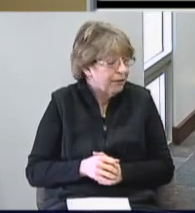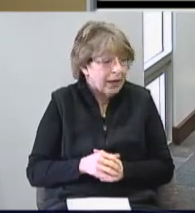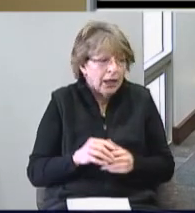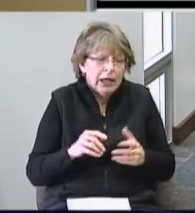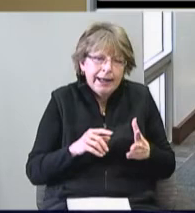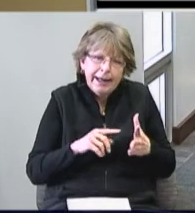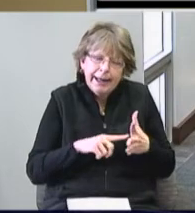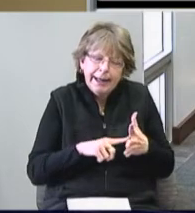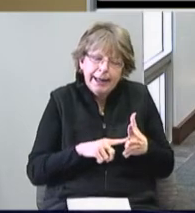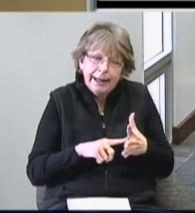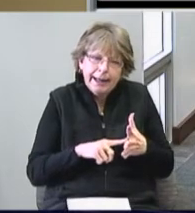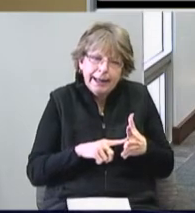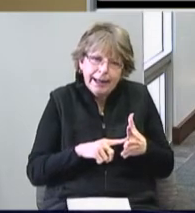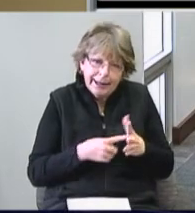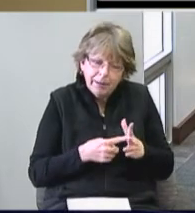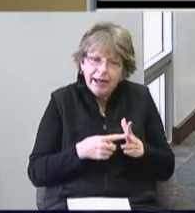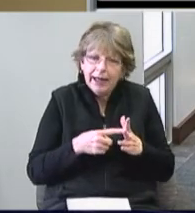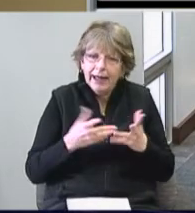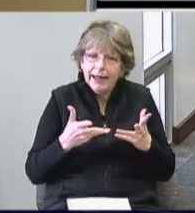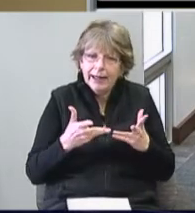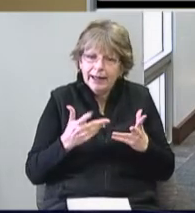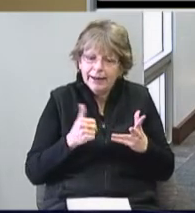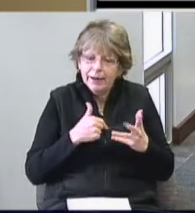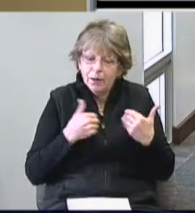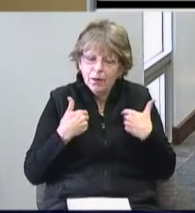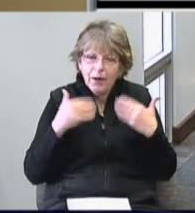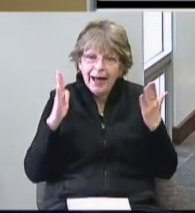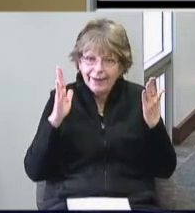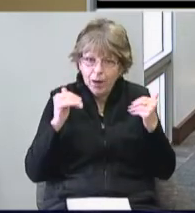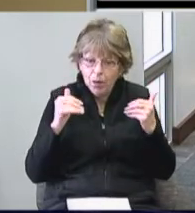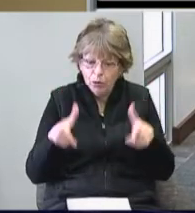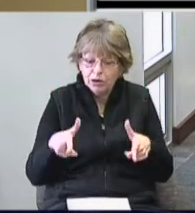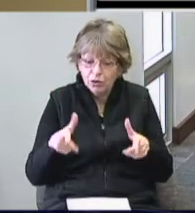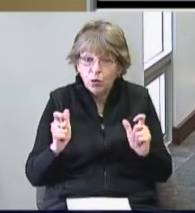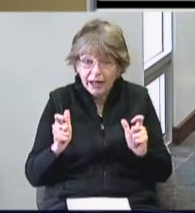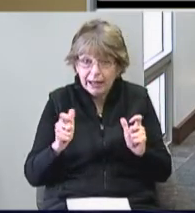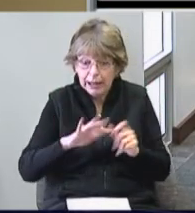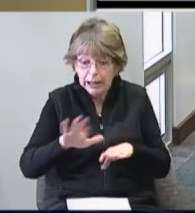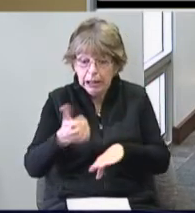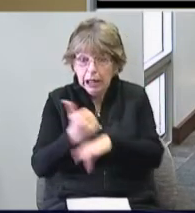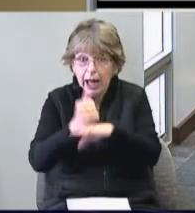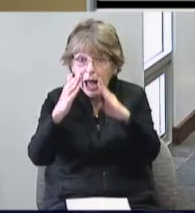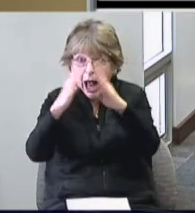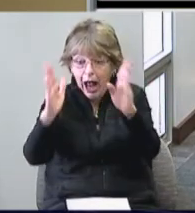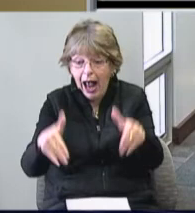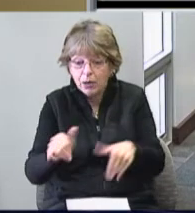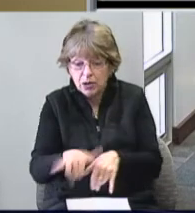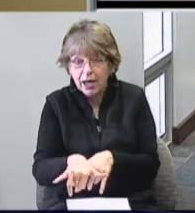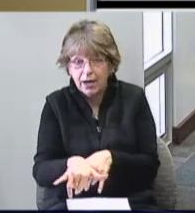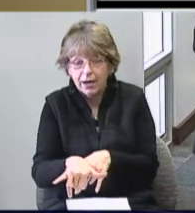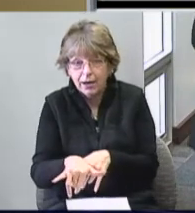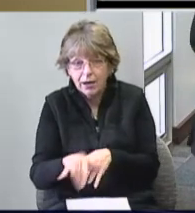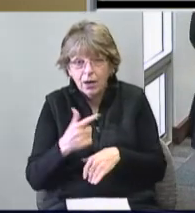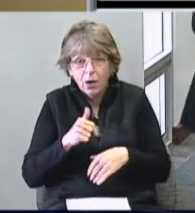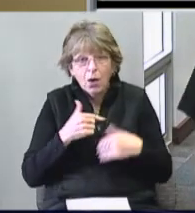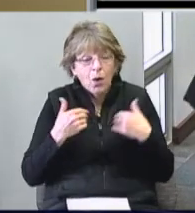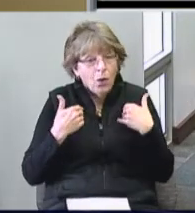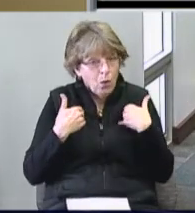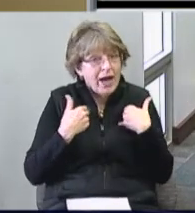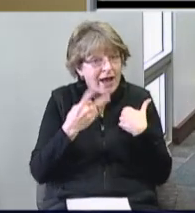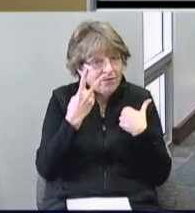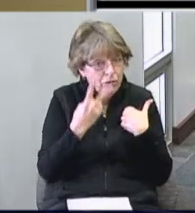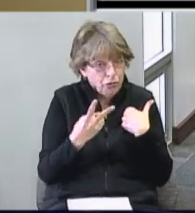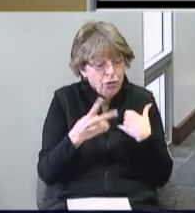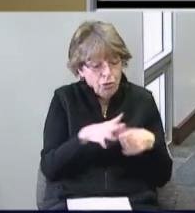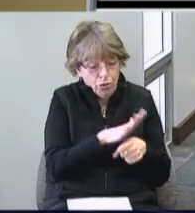Initially, our hope was to go quickly in putting a house in on this particular property. We actually have two properties on Avenue A that we